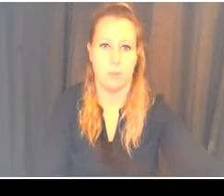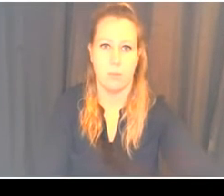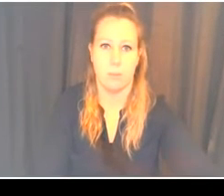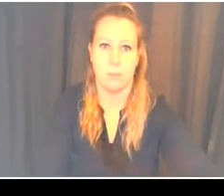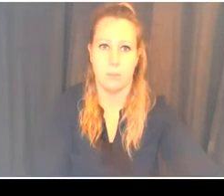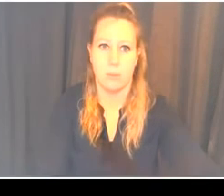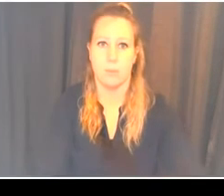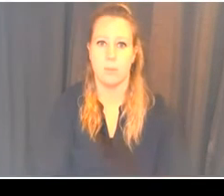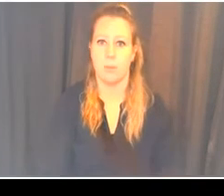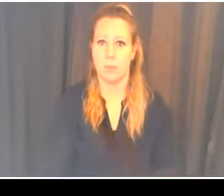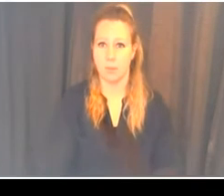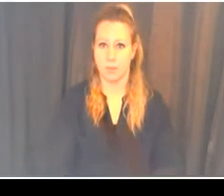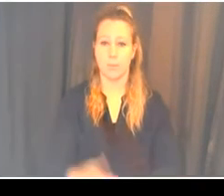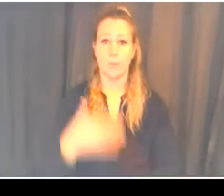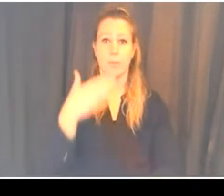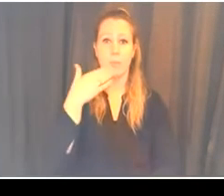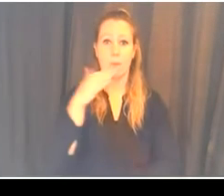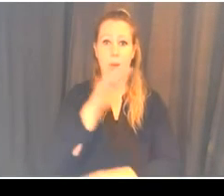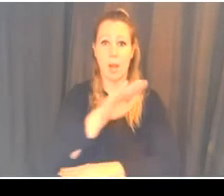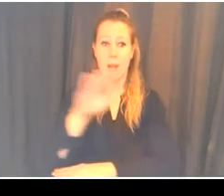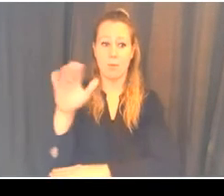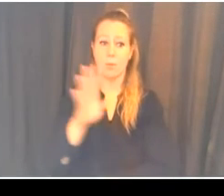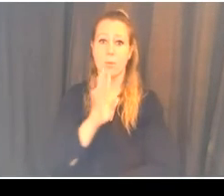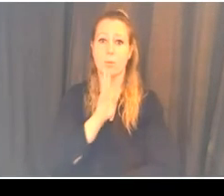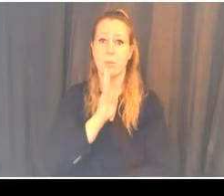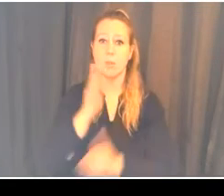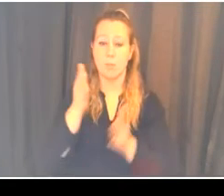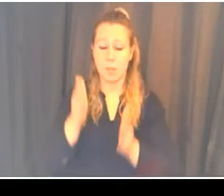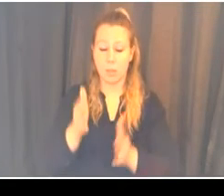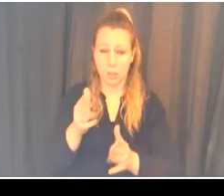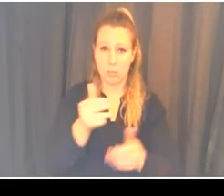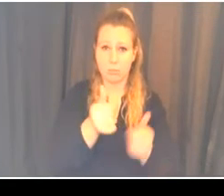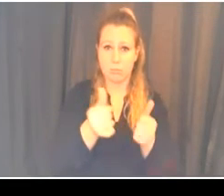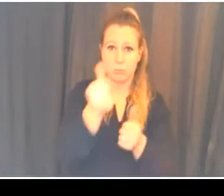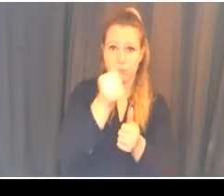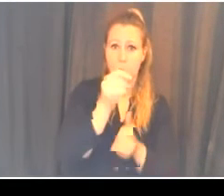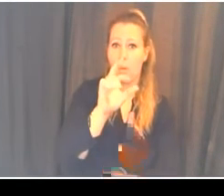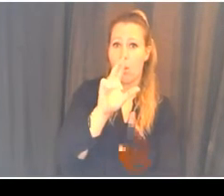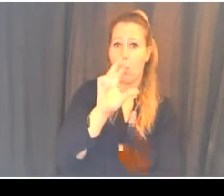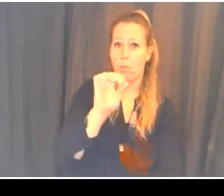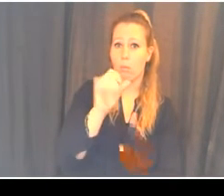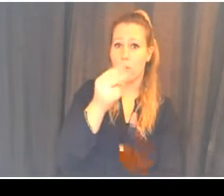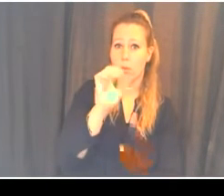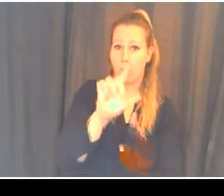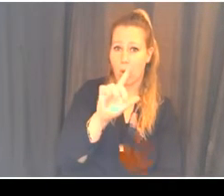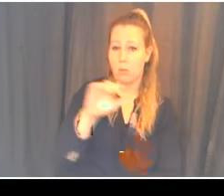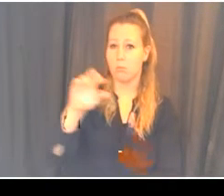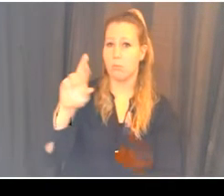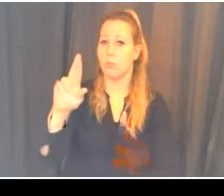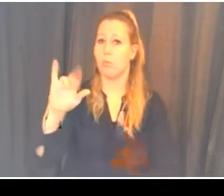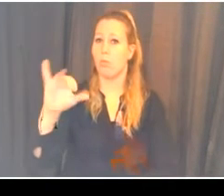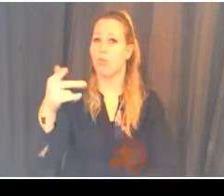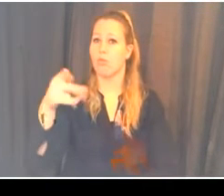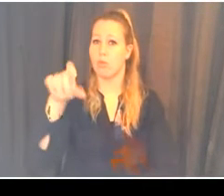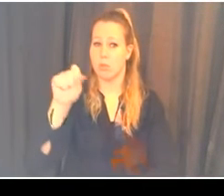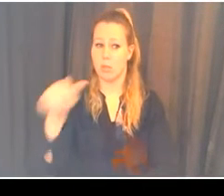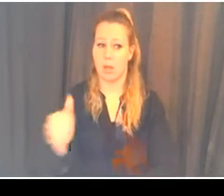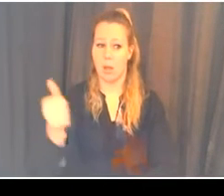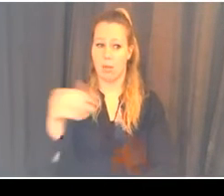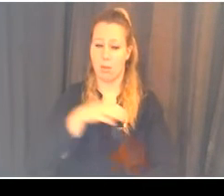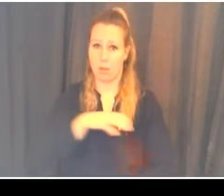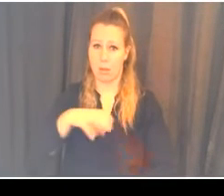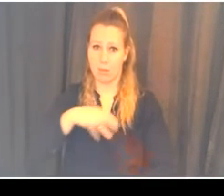URI as well as the chair for over a decade of the New York City Coalition of residential domestic violence the L the